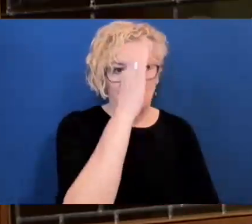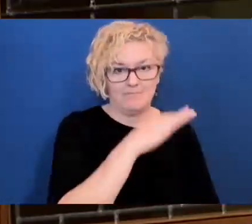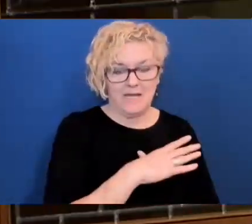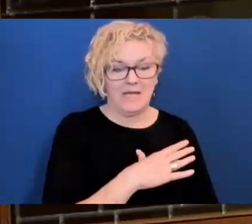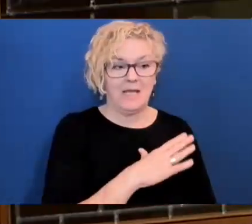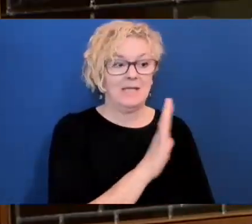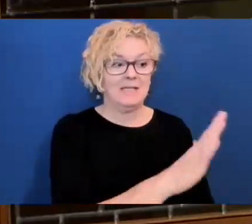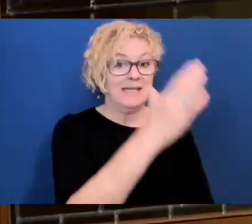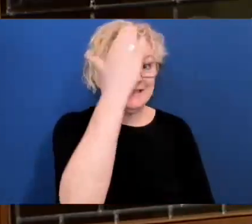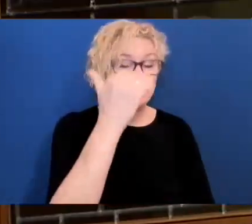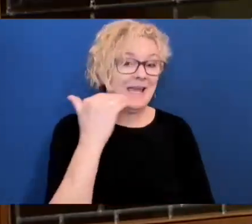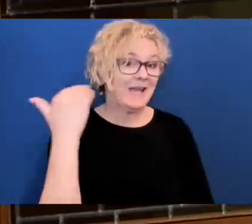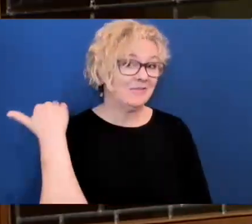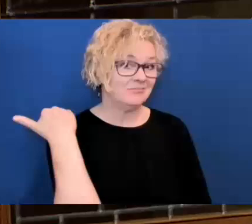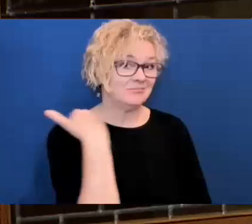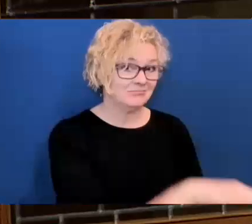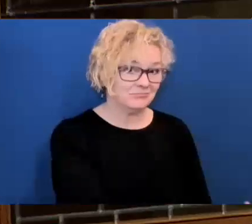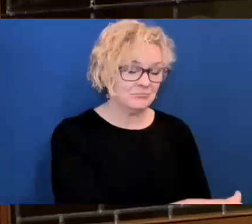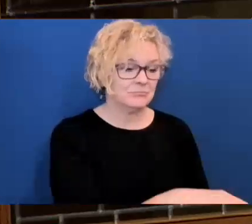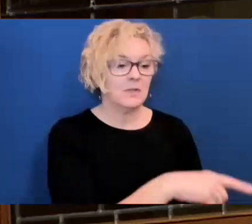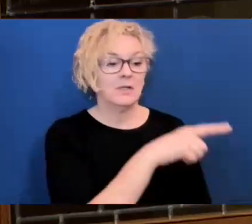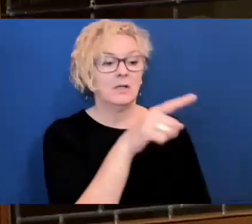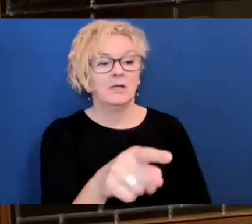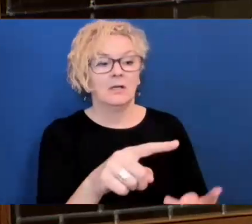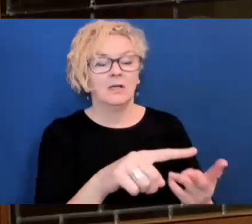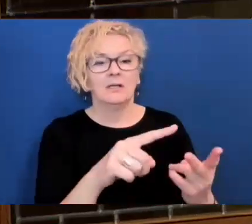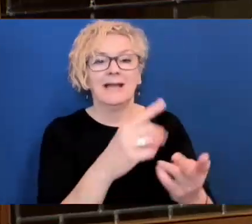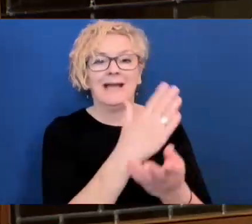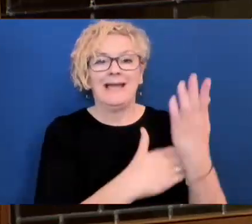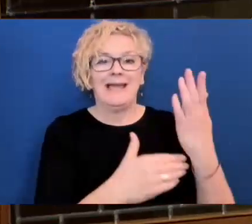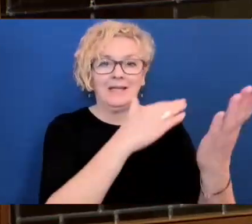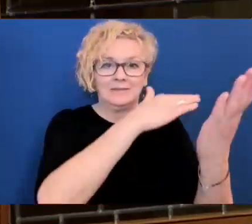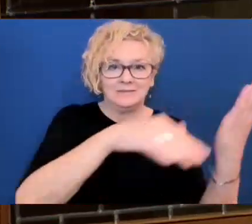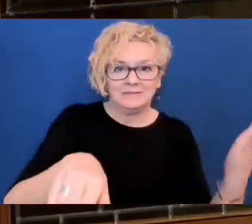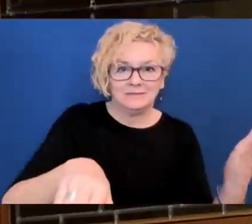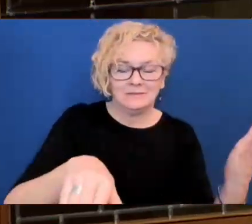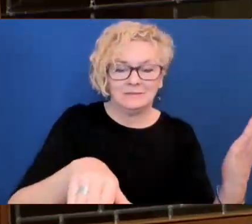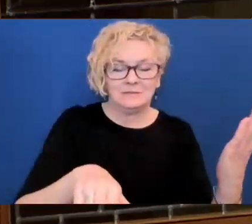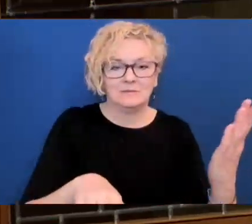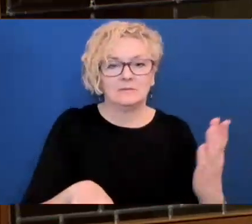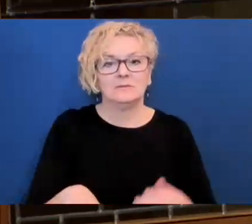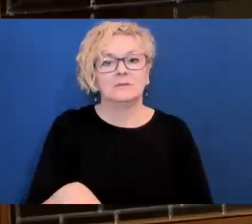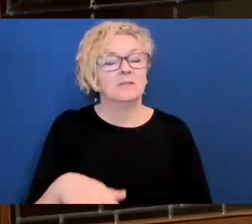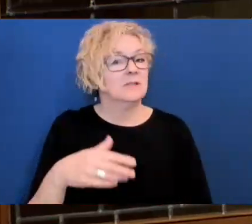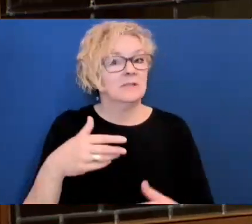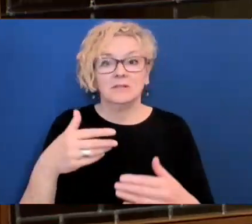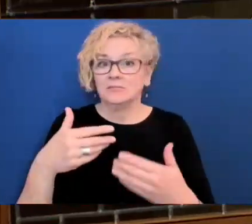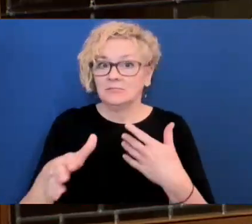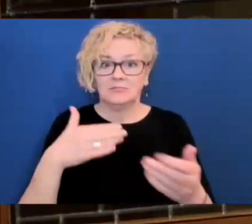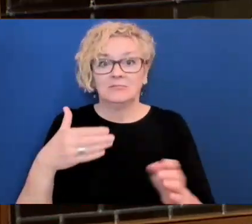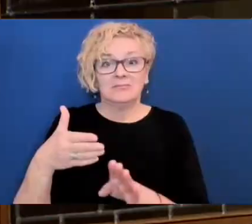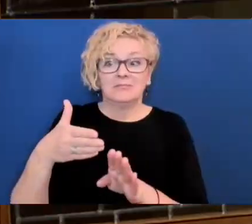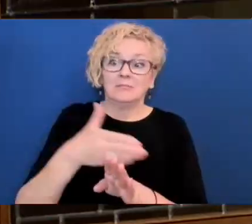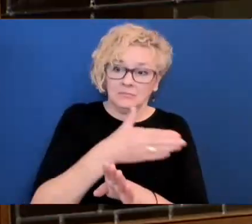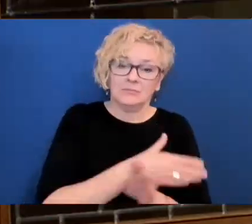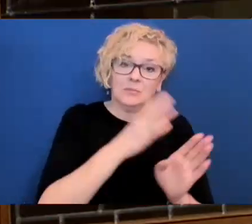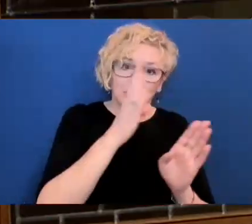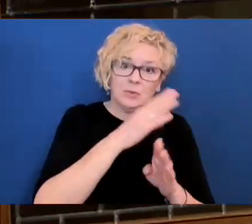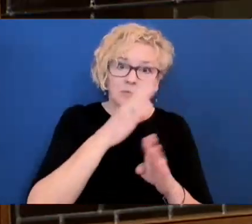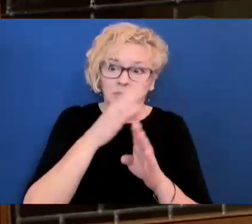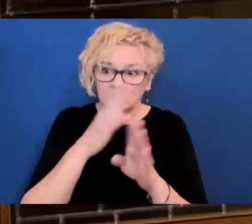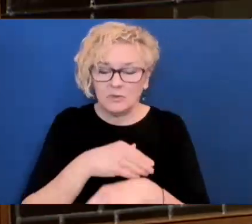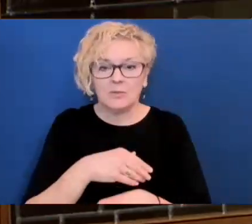another's hand. Despite prior convictions and probation for assault and assault causing bodily harm, there were